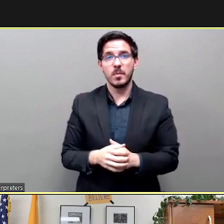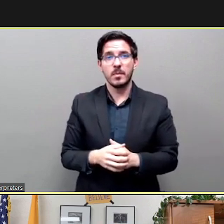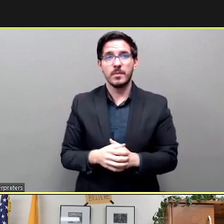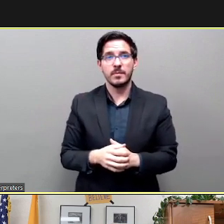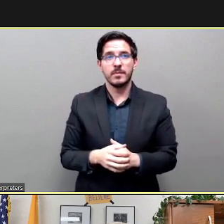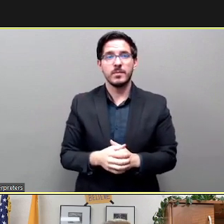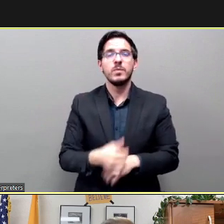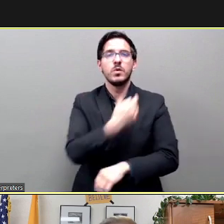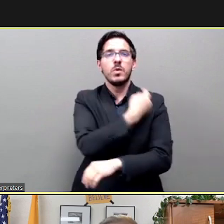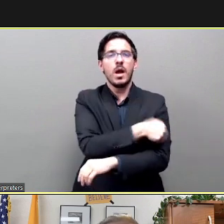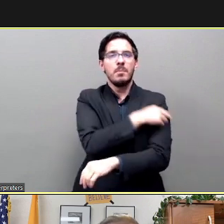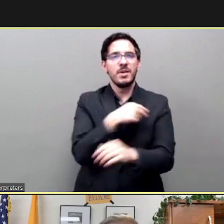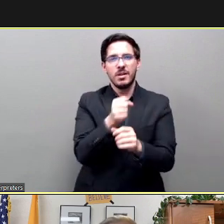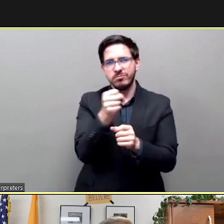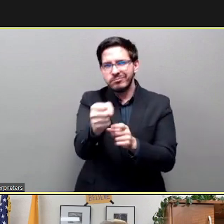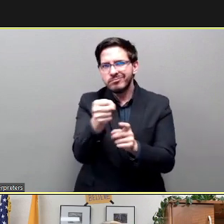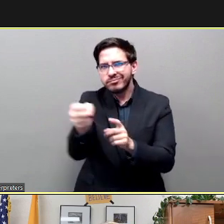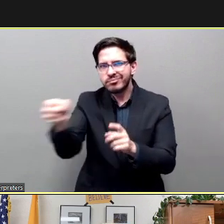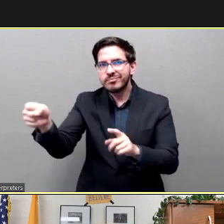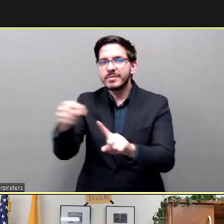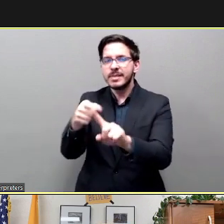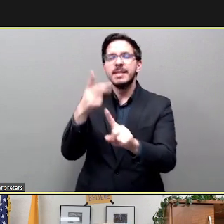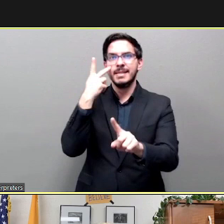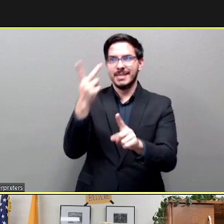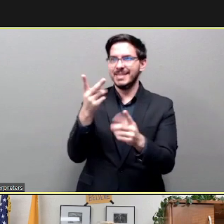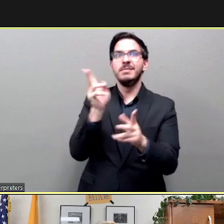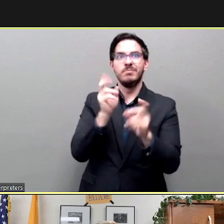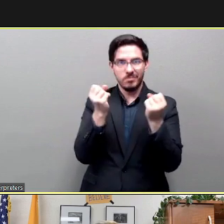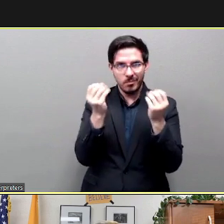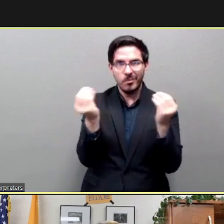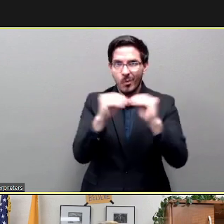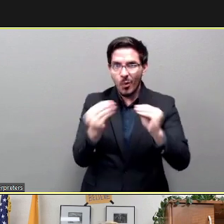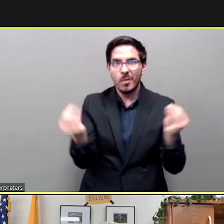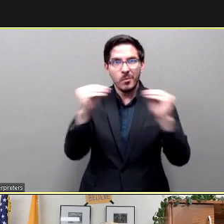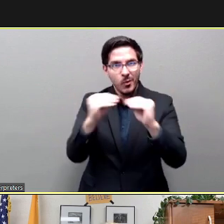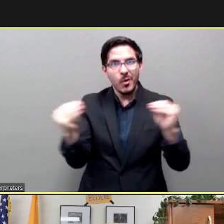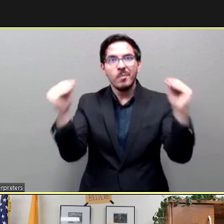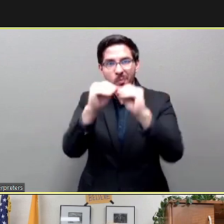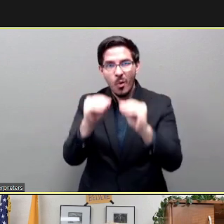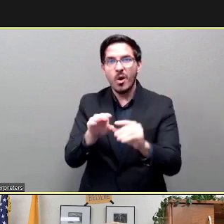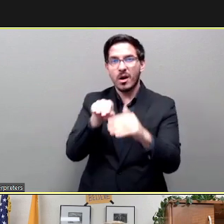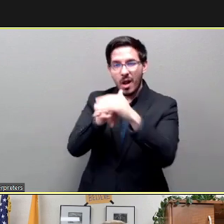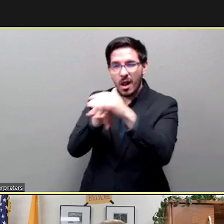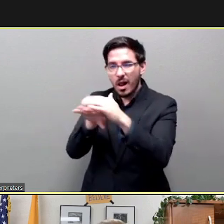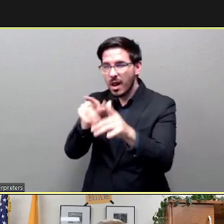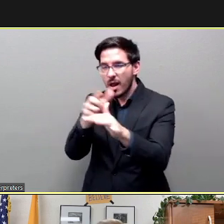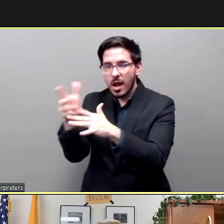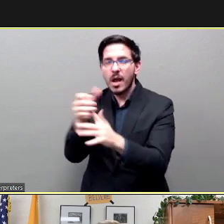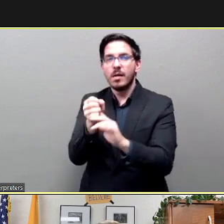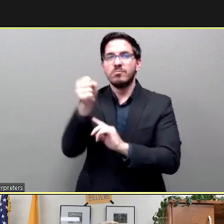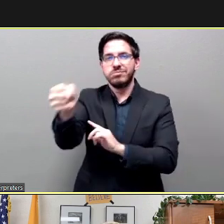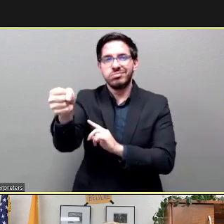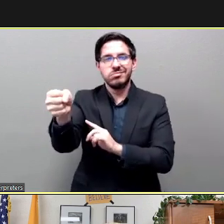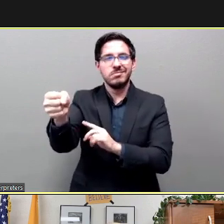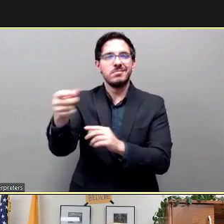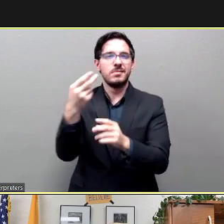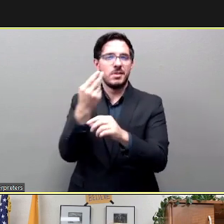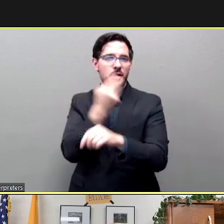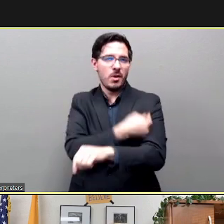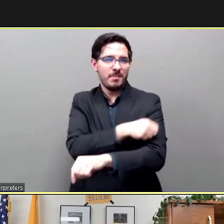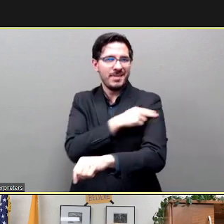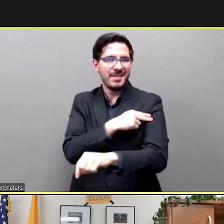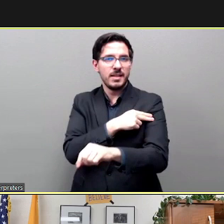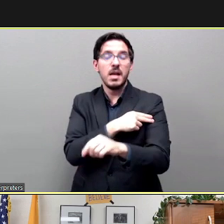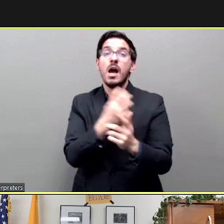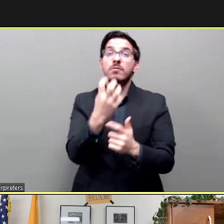Hospitalizations are trending upwards. I showed you a harder to see graph. Still a relatively small number of people on ventilators,